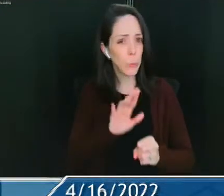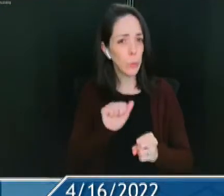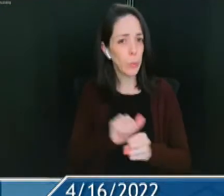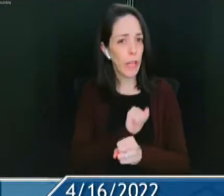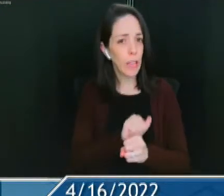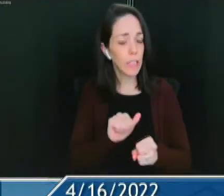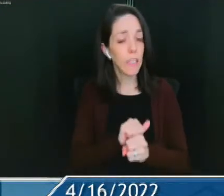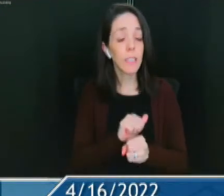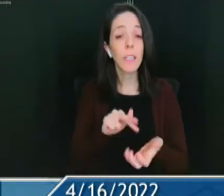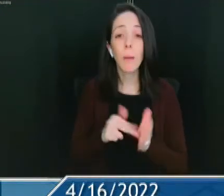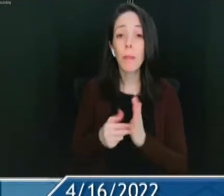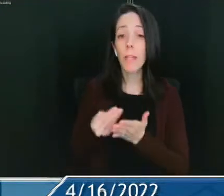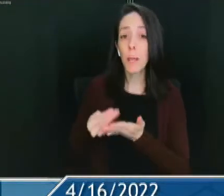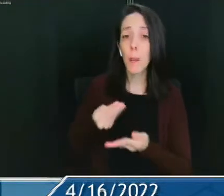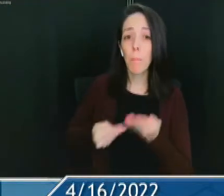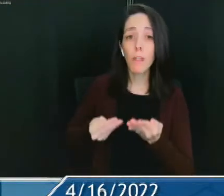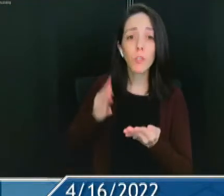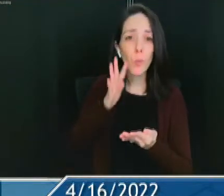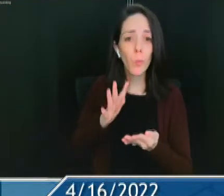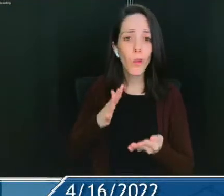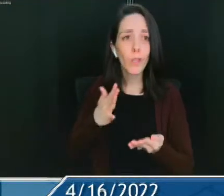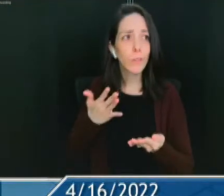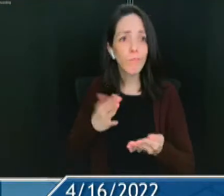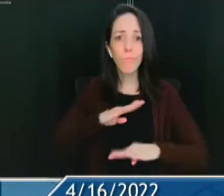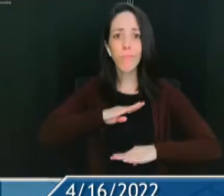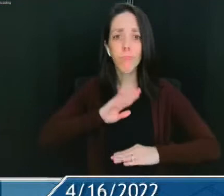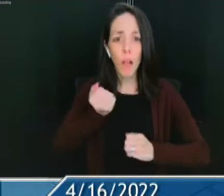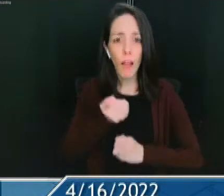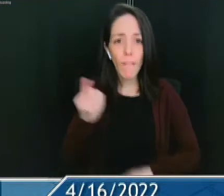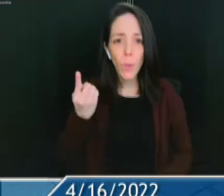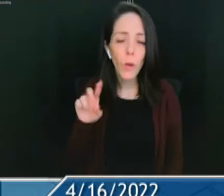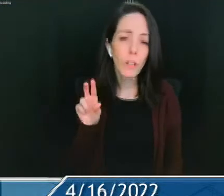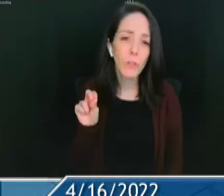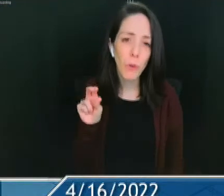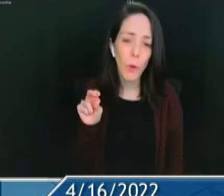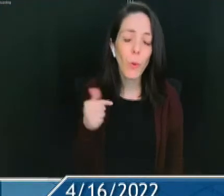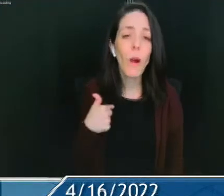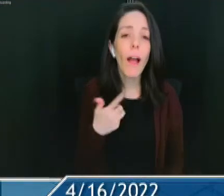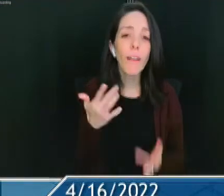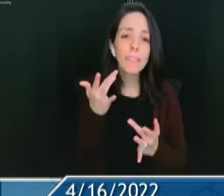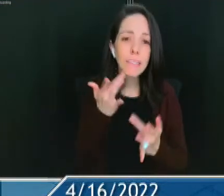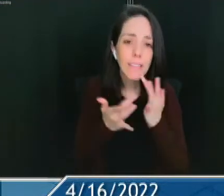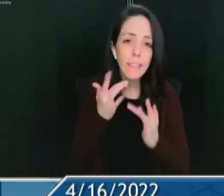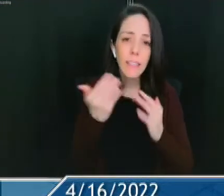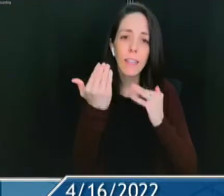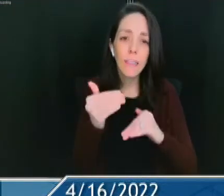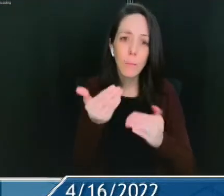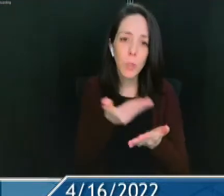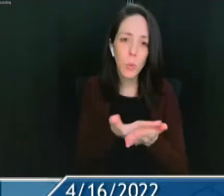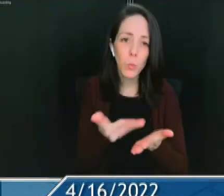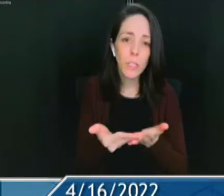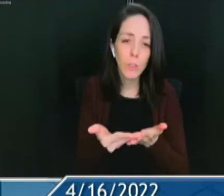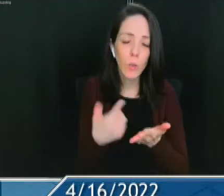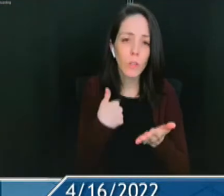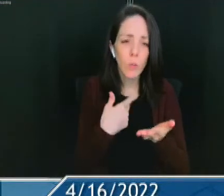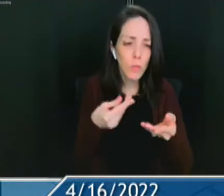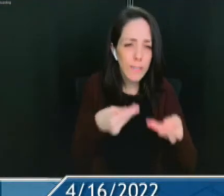will not please everybody. There is a scarcity of resources that we're working to allocate for this coming fiscal